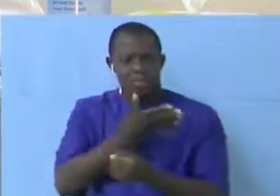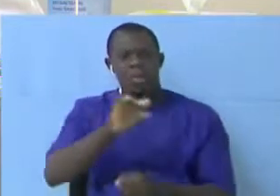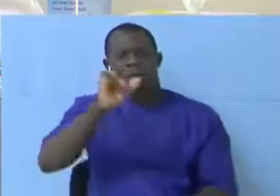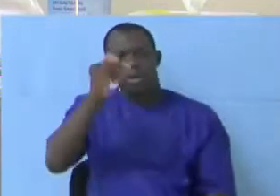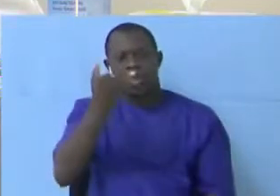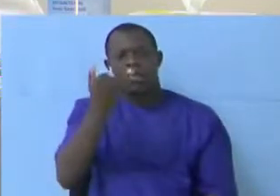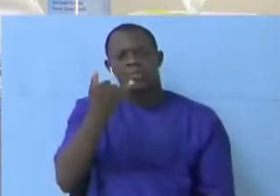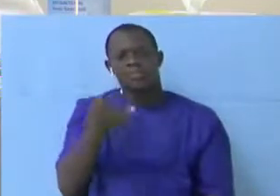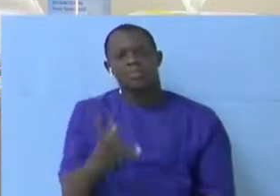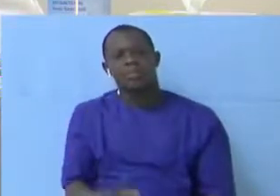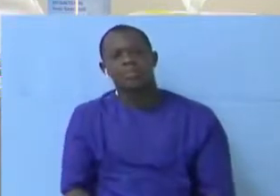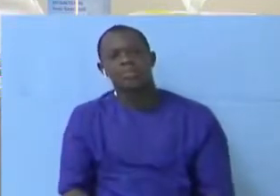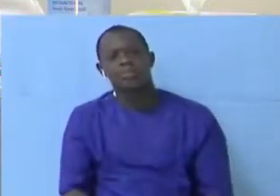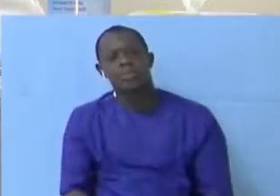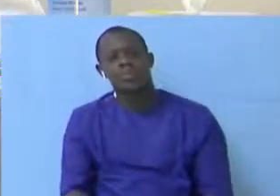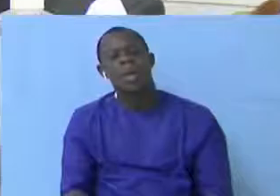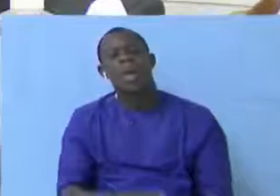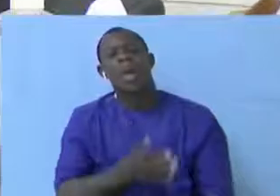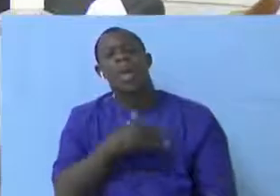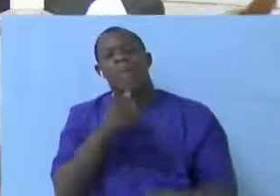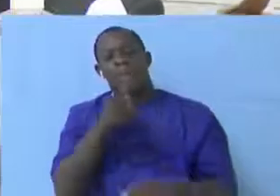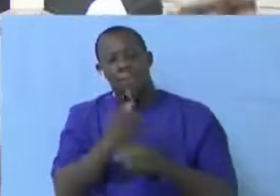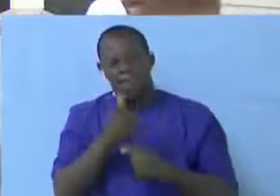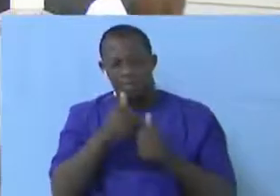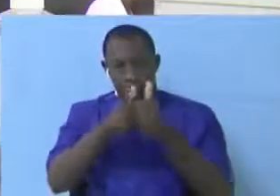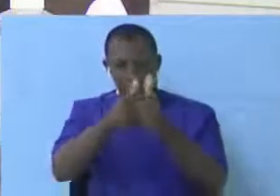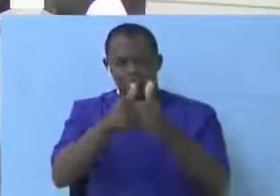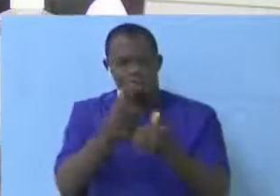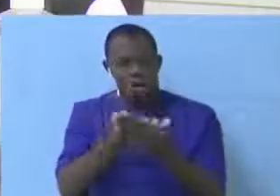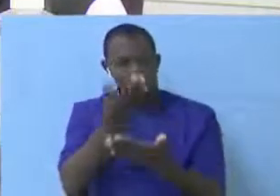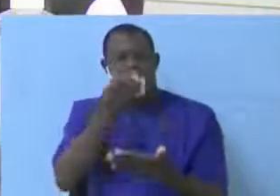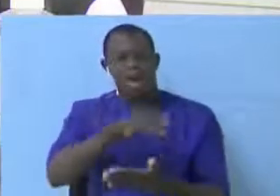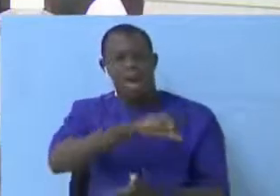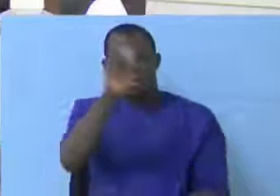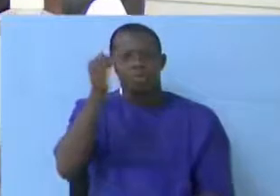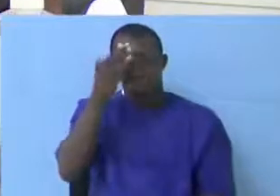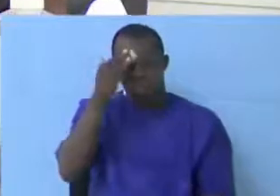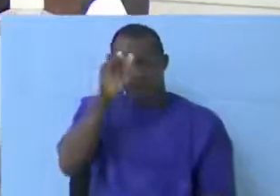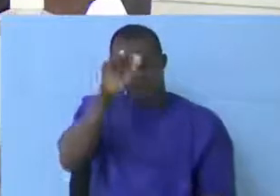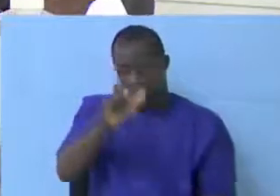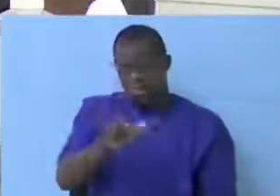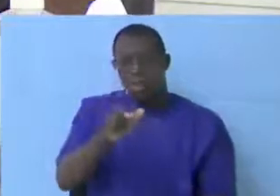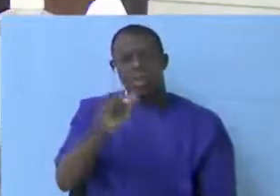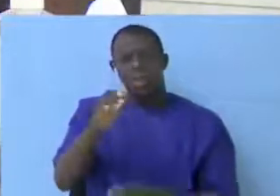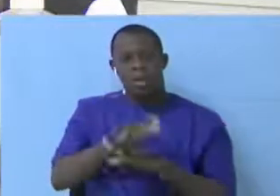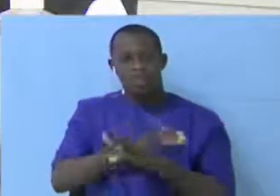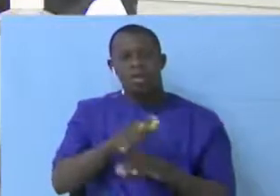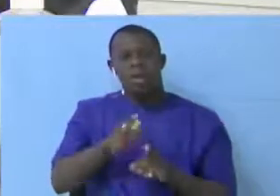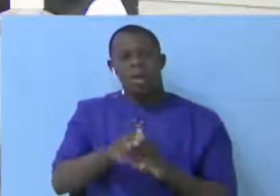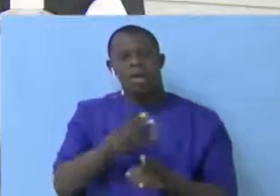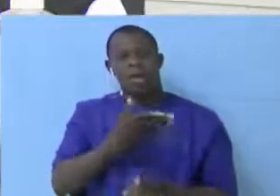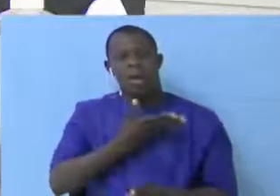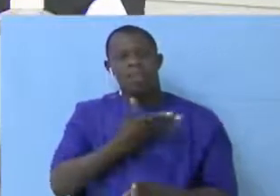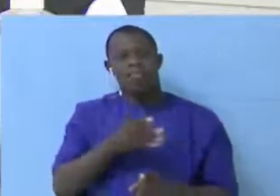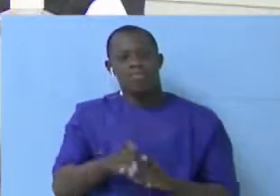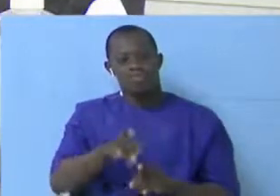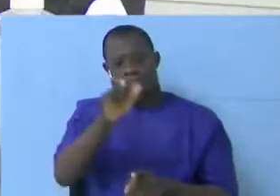Yes. I followed it up and realized he have ran. He was